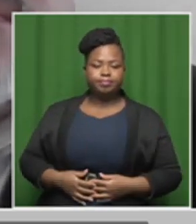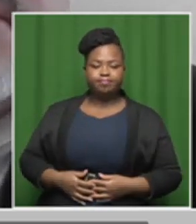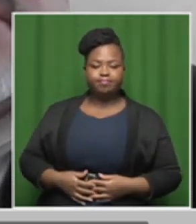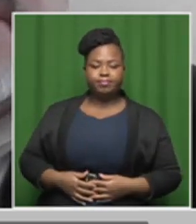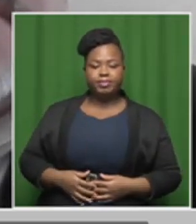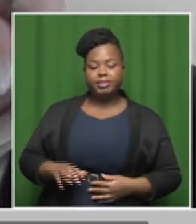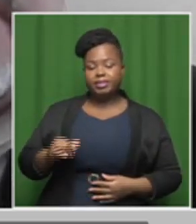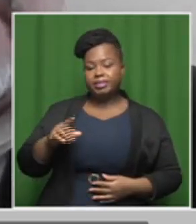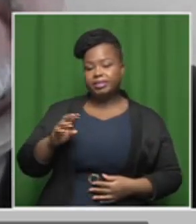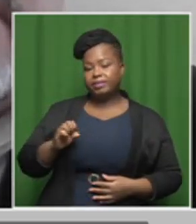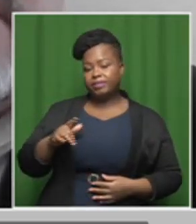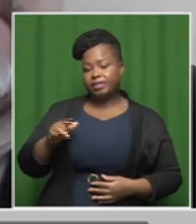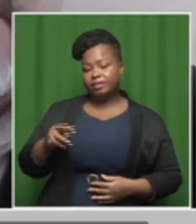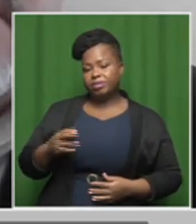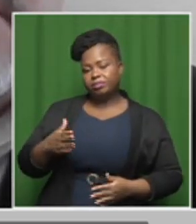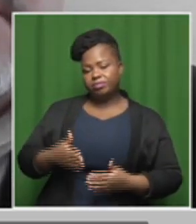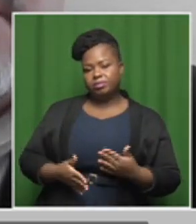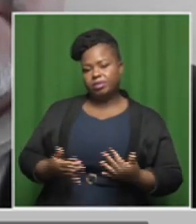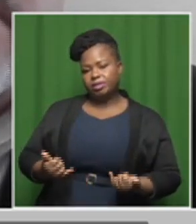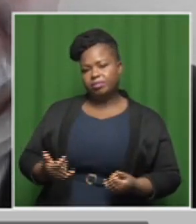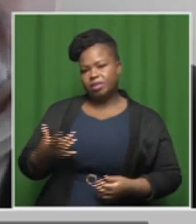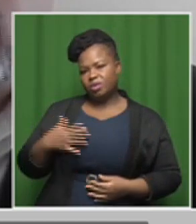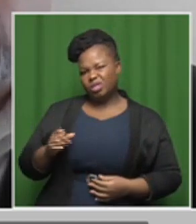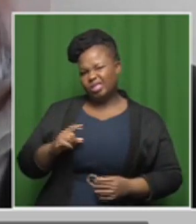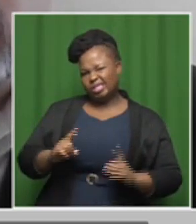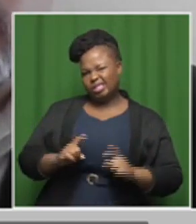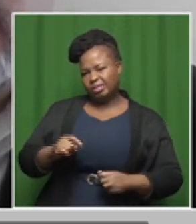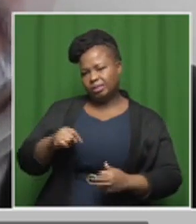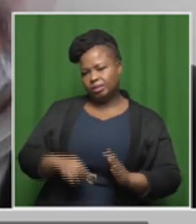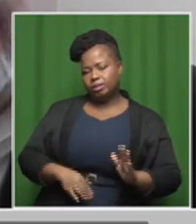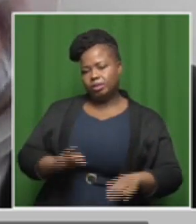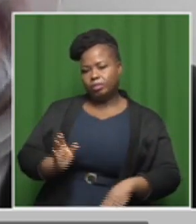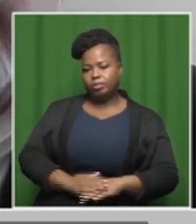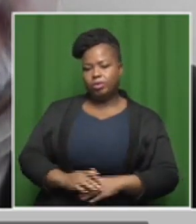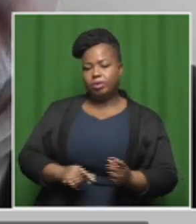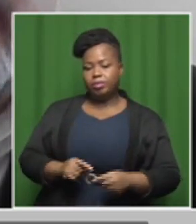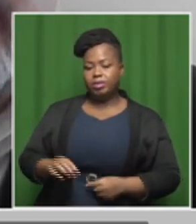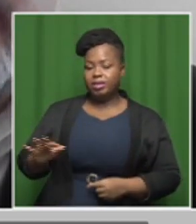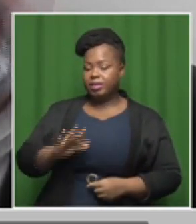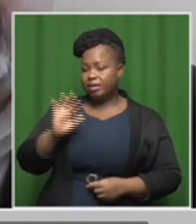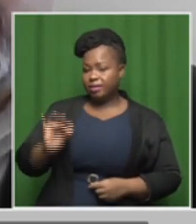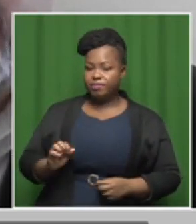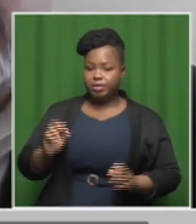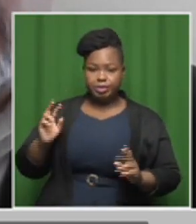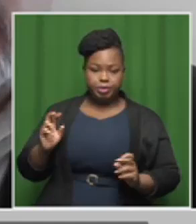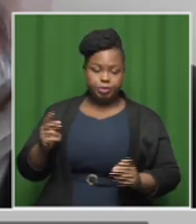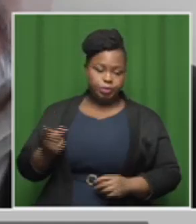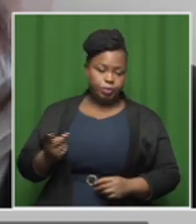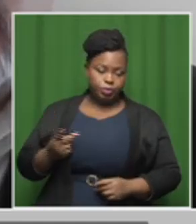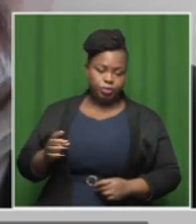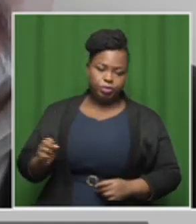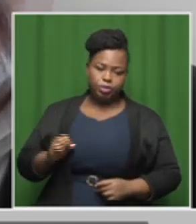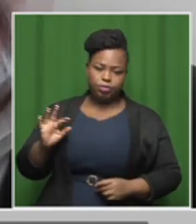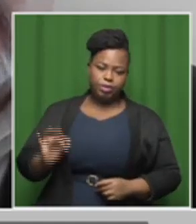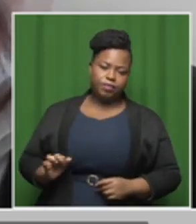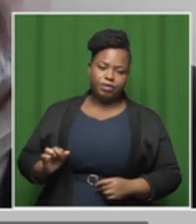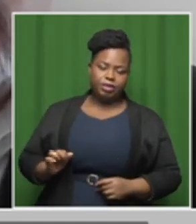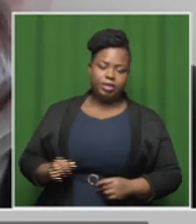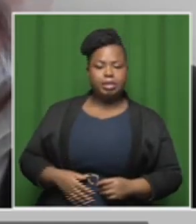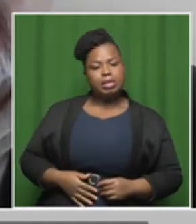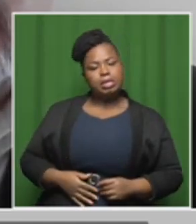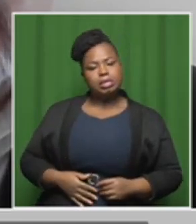Stephen, well, unfortunately I have to leave it there. I wanted to quiz you on some of the African issues as well, and where South Africa can come in